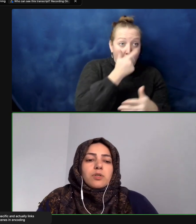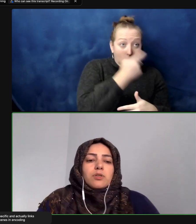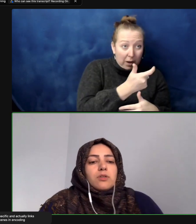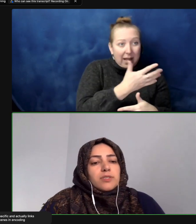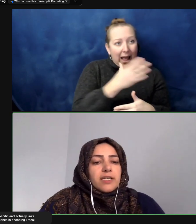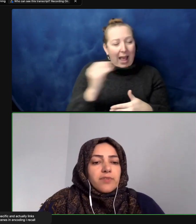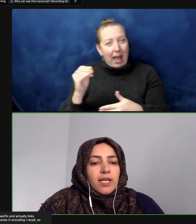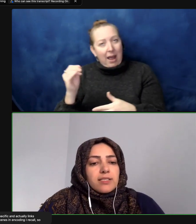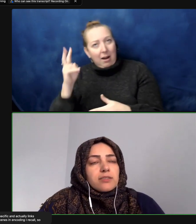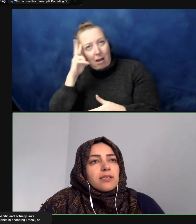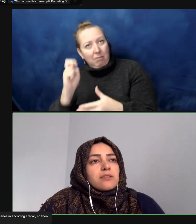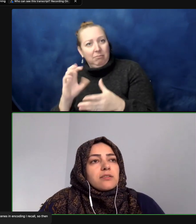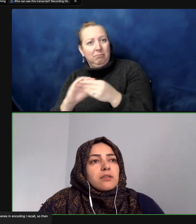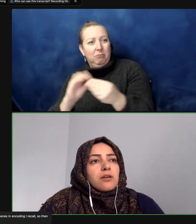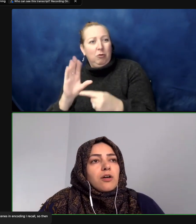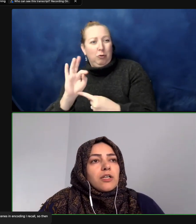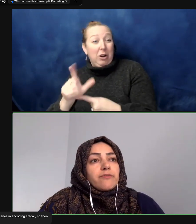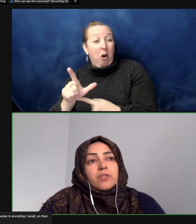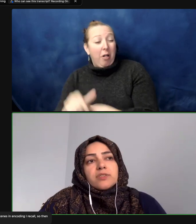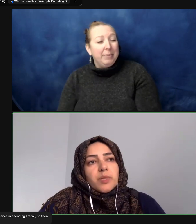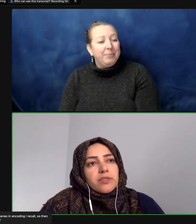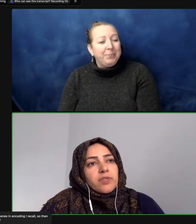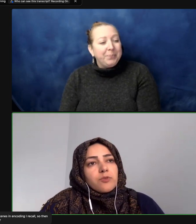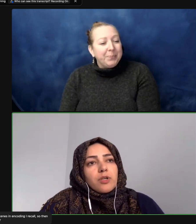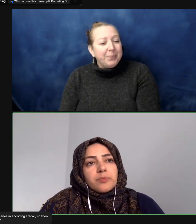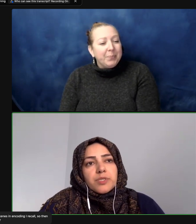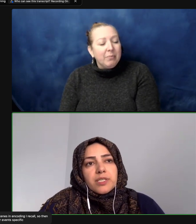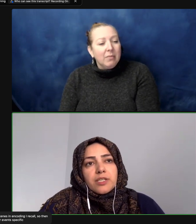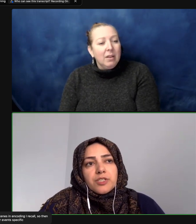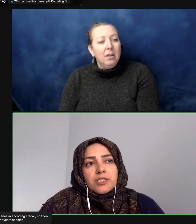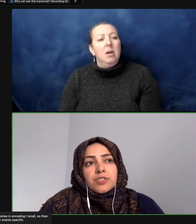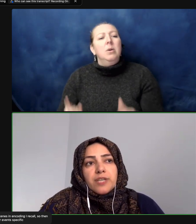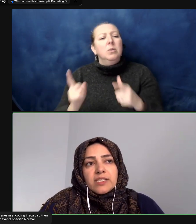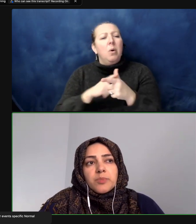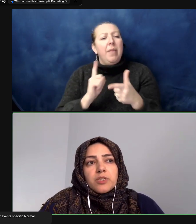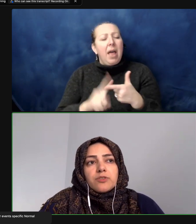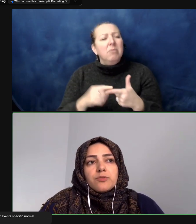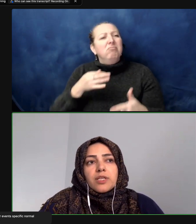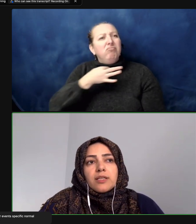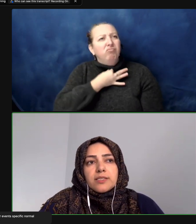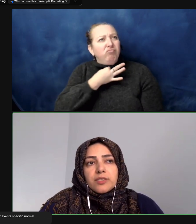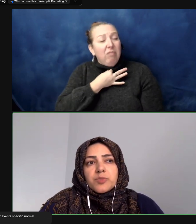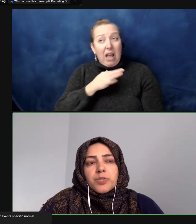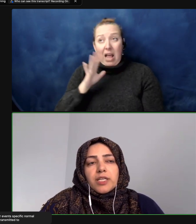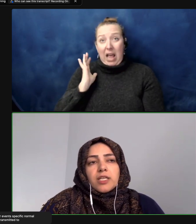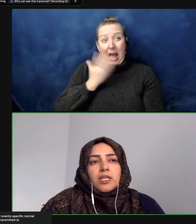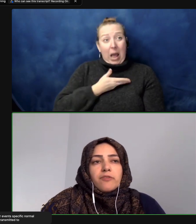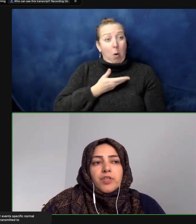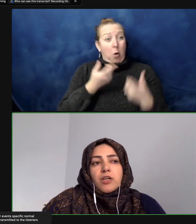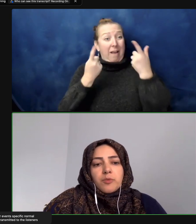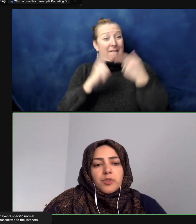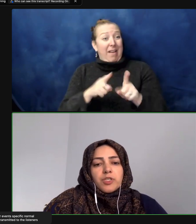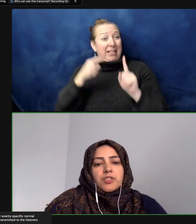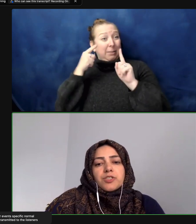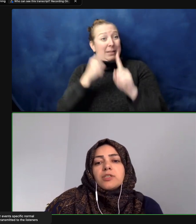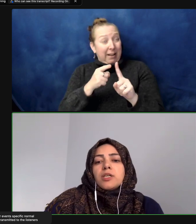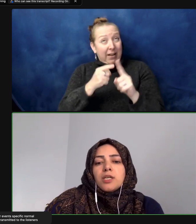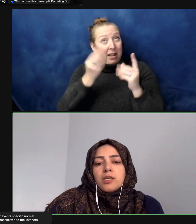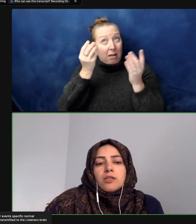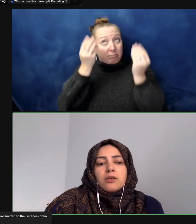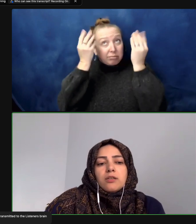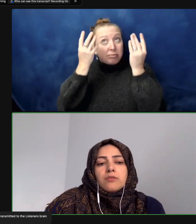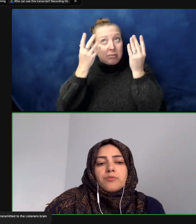So then we ask that are event-specific neural representations transmitted to the listener's brain via